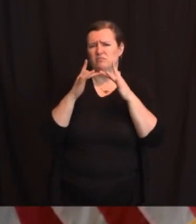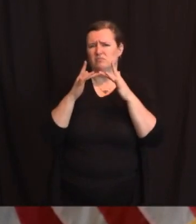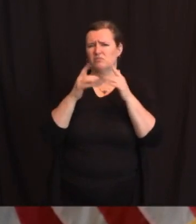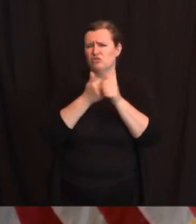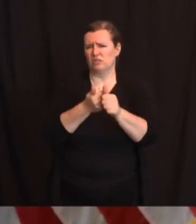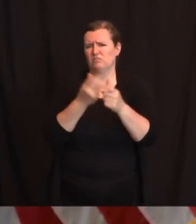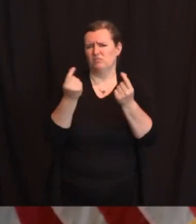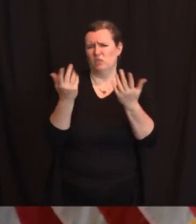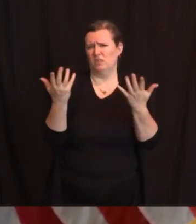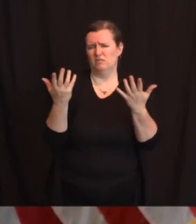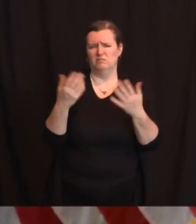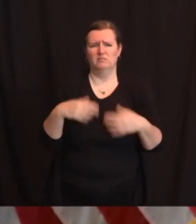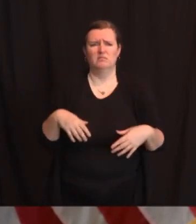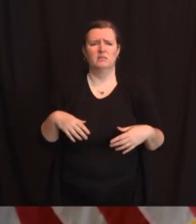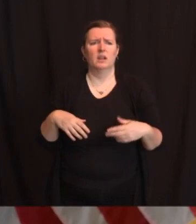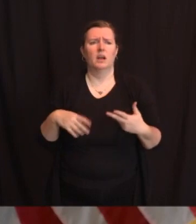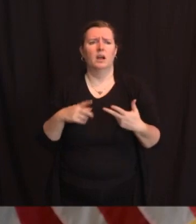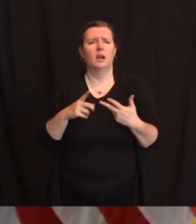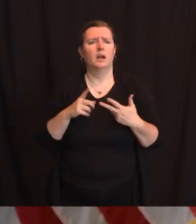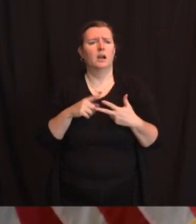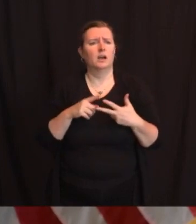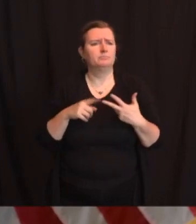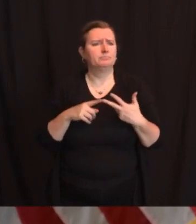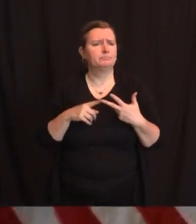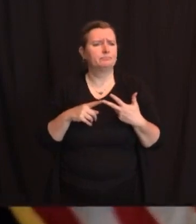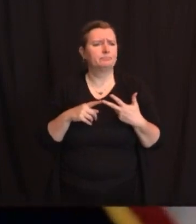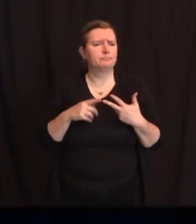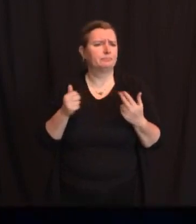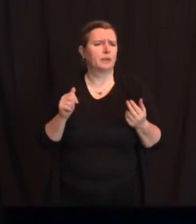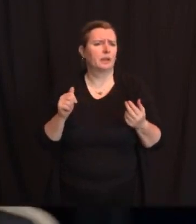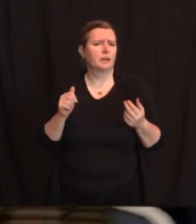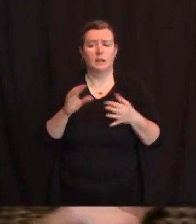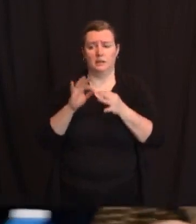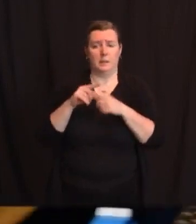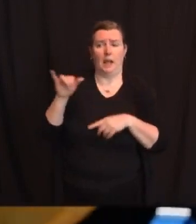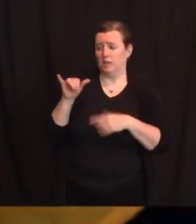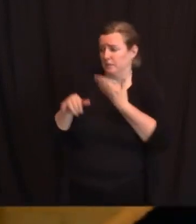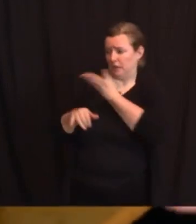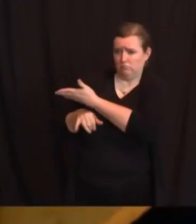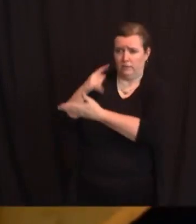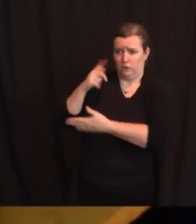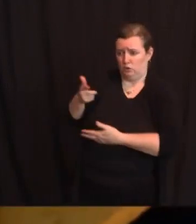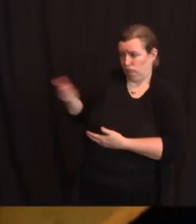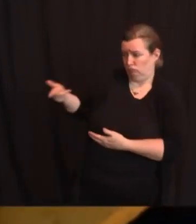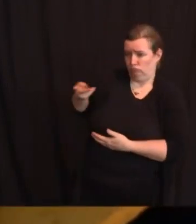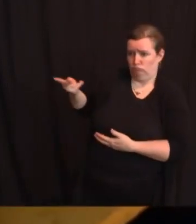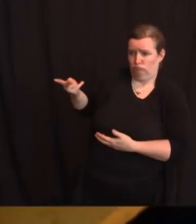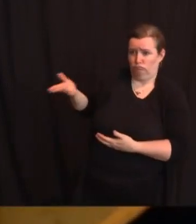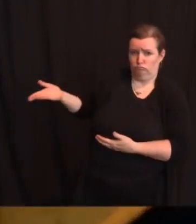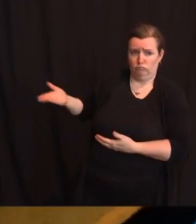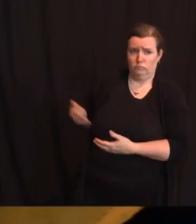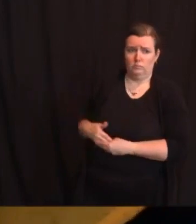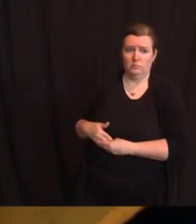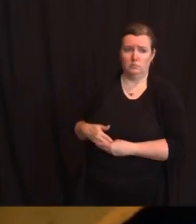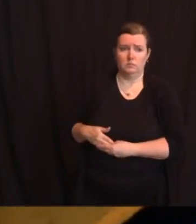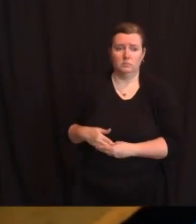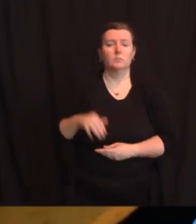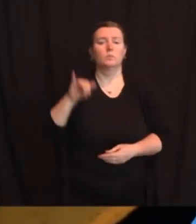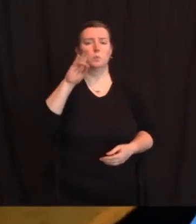call? And any comments on anybody? I'll handle the turnaround, and then Dr. Tina can handle the